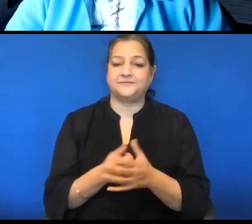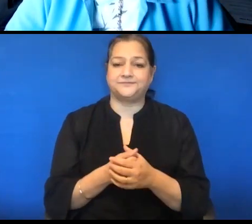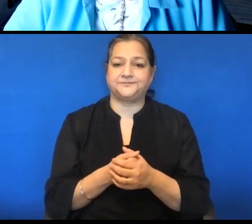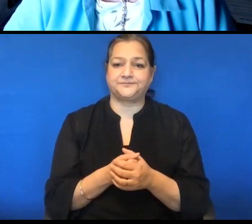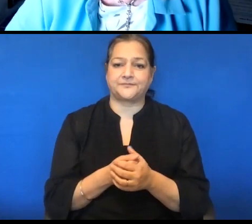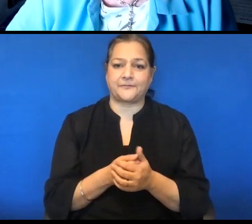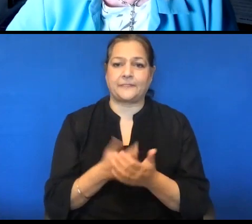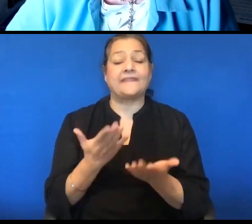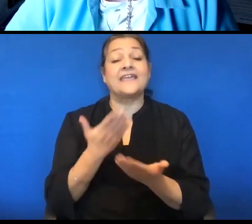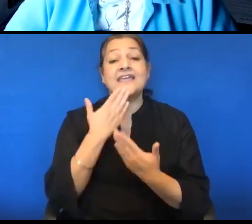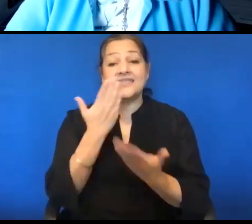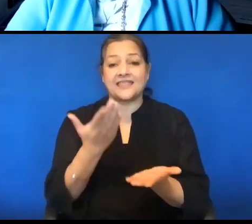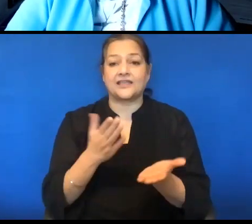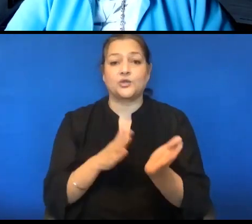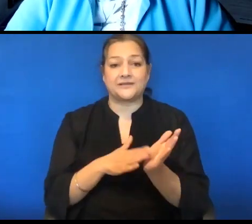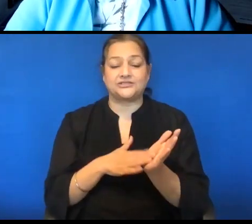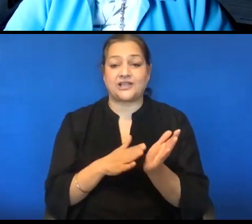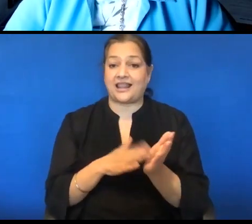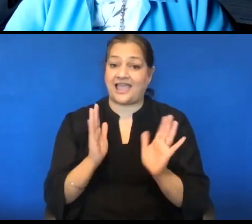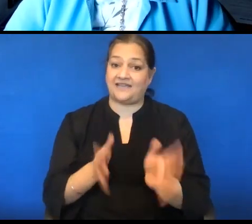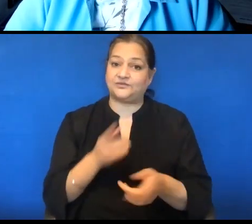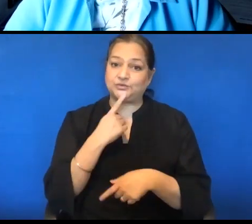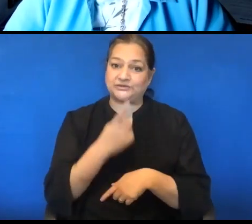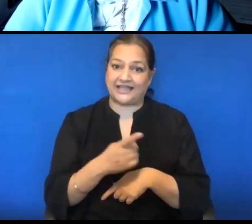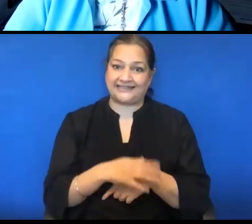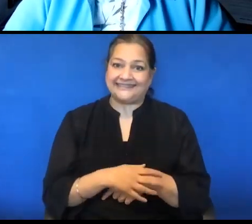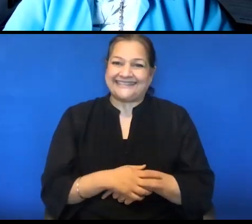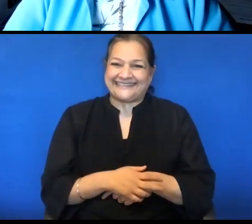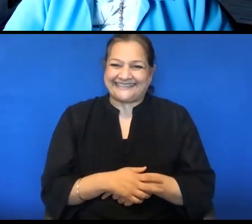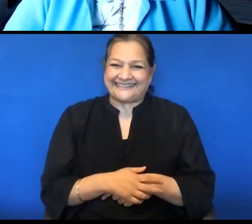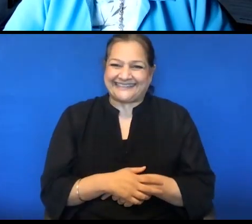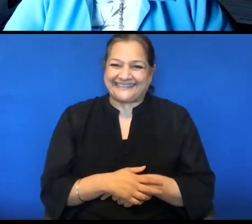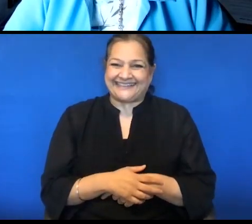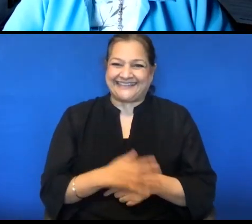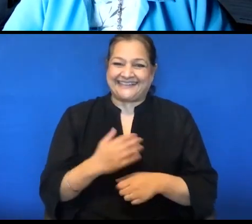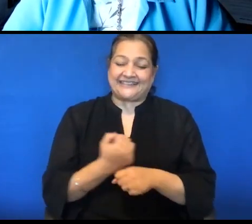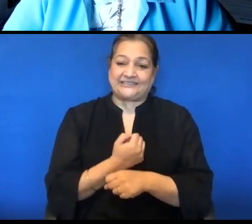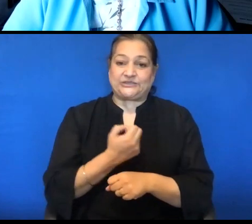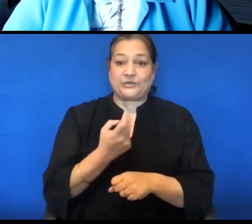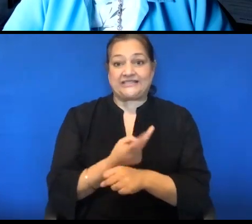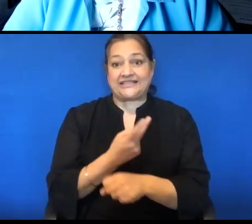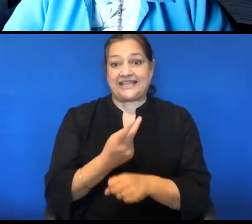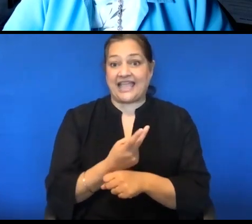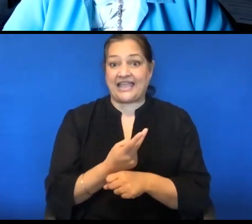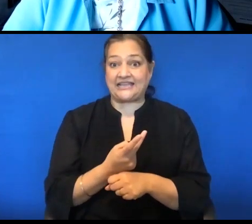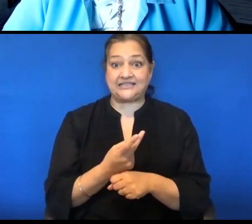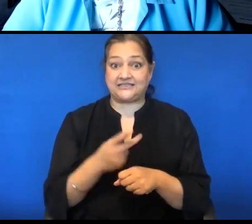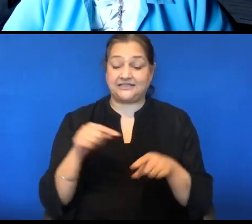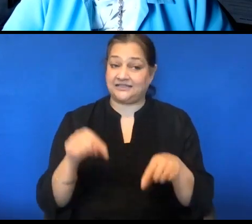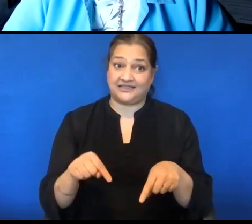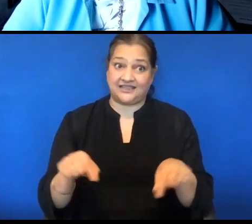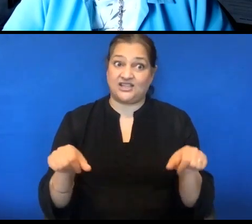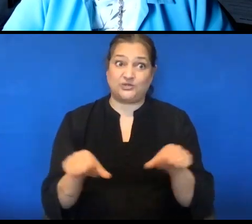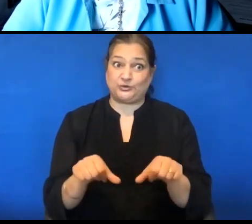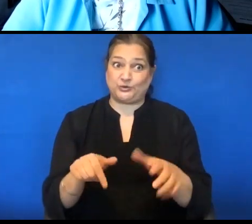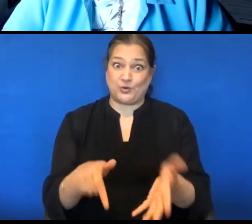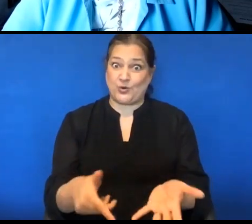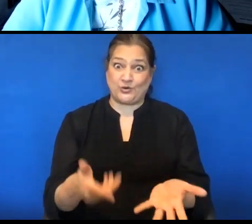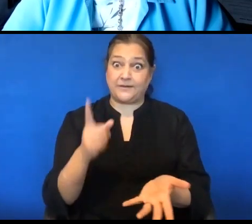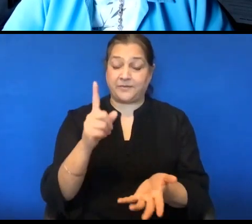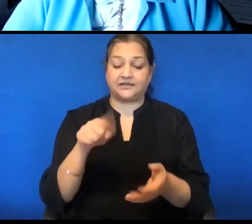you, Michelle. I have to say, to do this again in 2 minutes is way too short. And actually, this is very much the focus of the